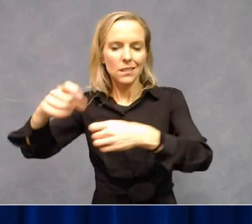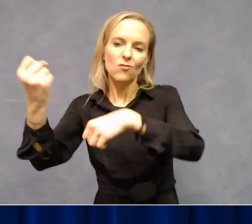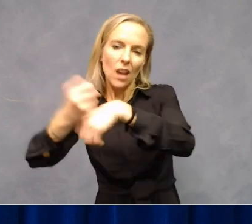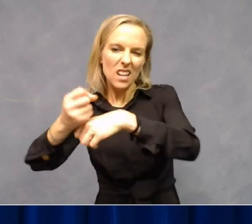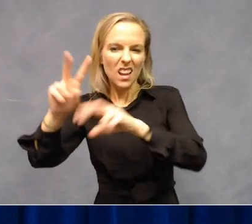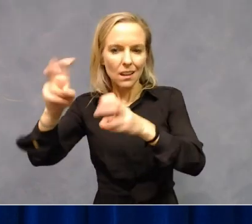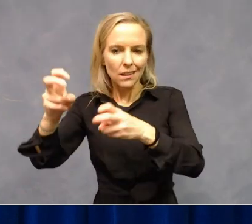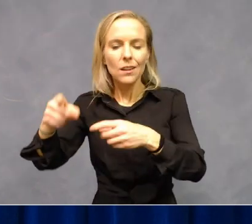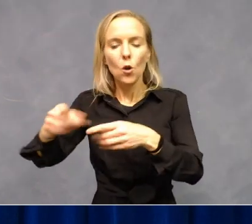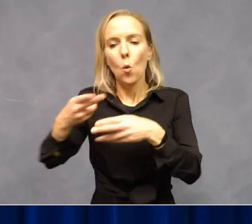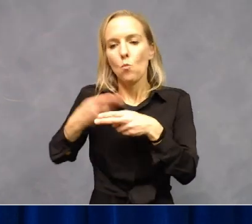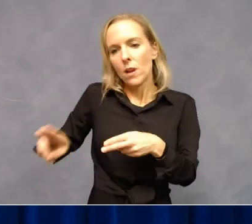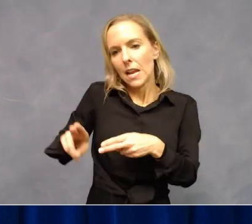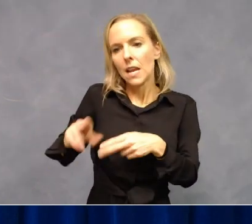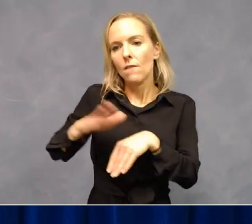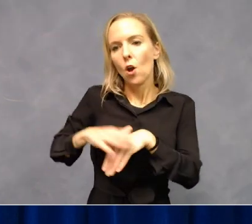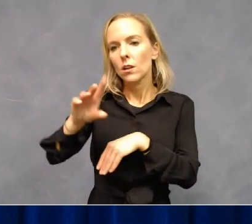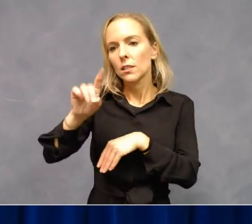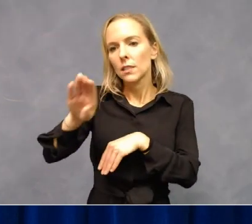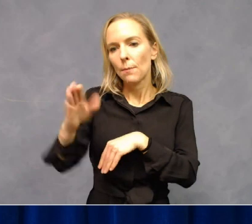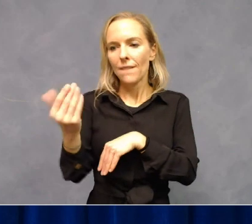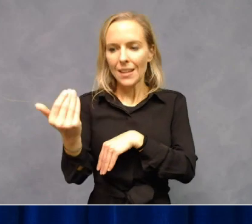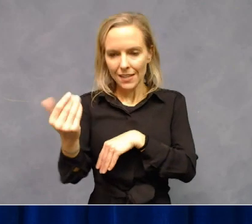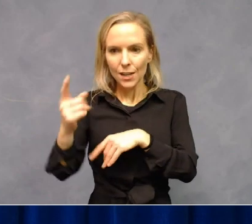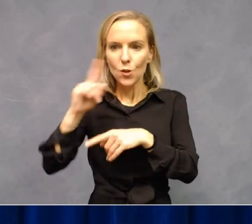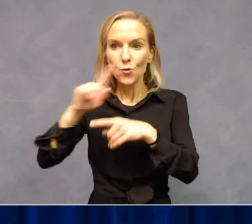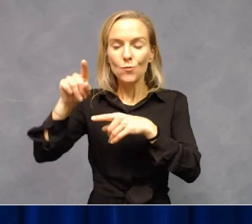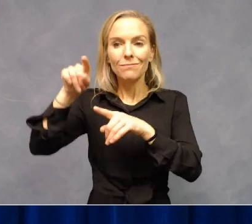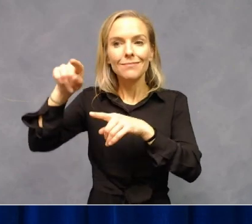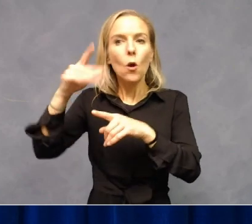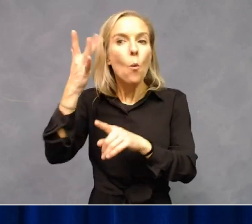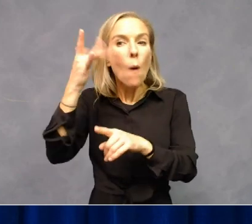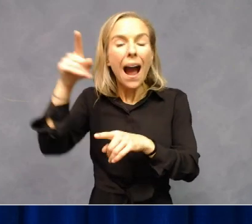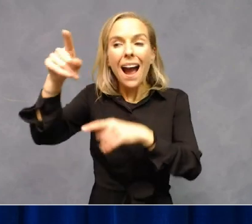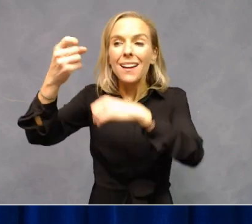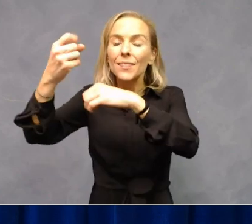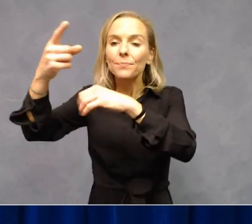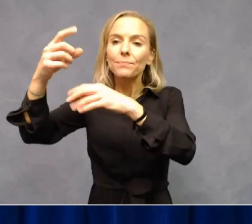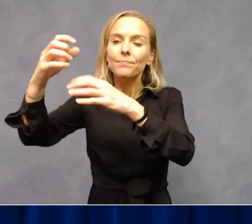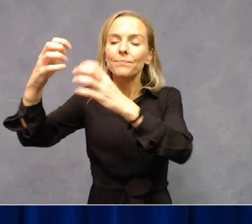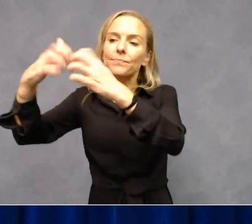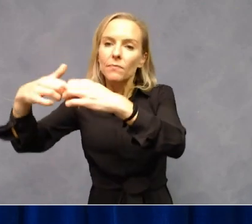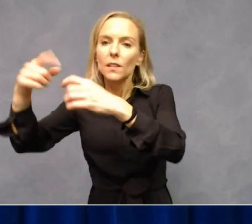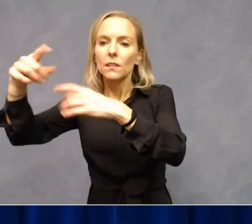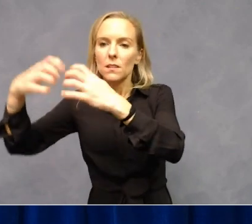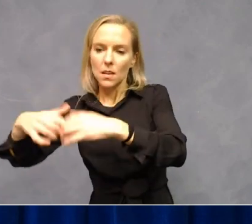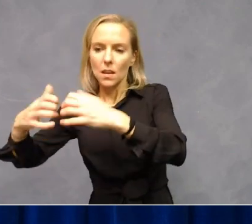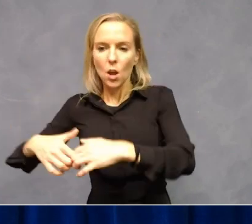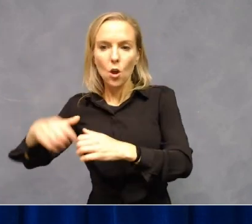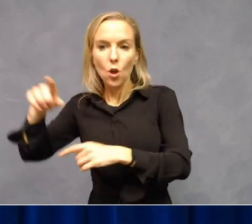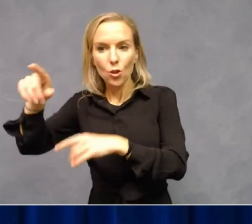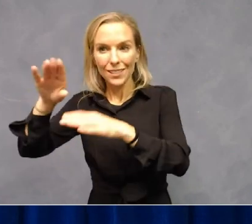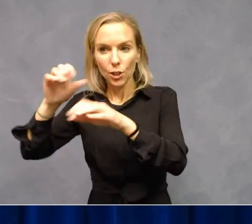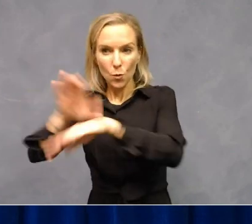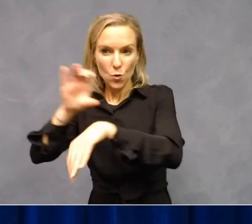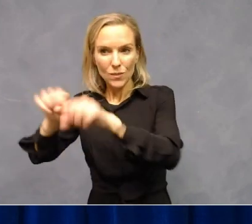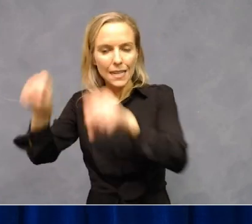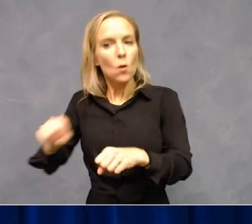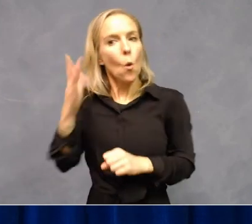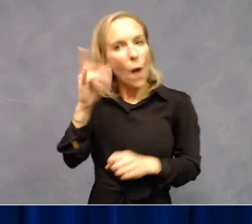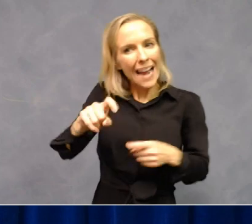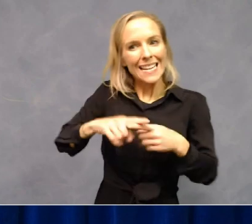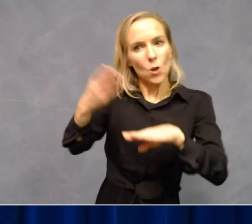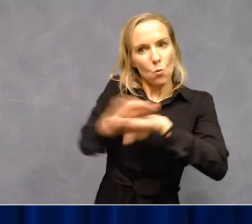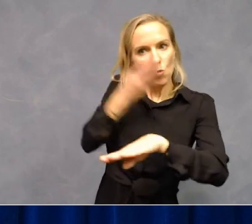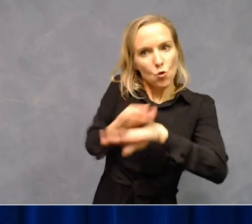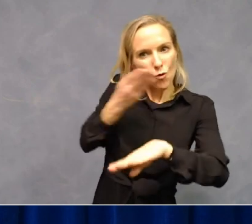on December 15th. And remember, that is so we can put the new improvements on the system. We know, again, it is disruption